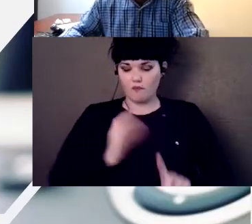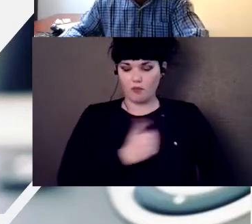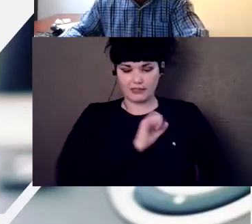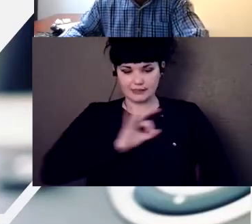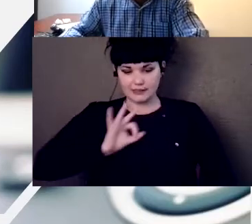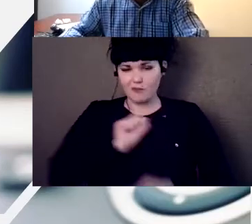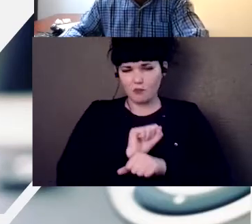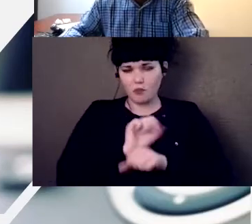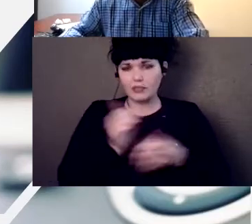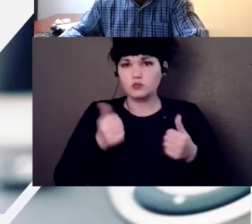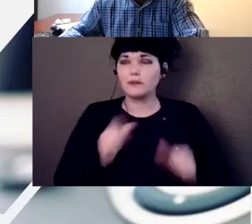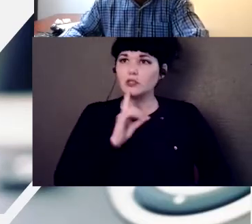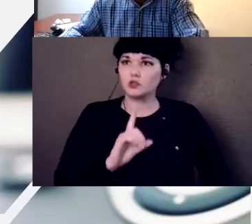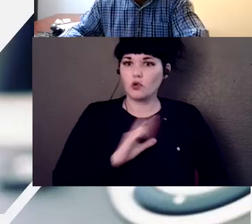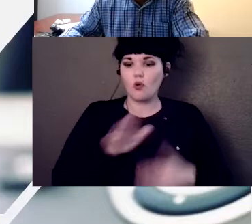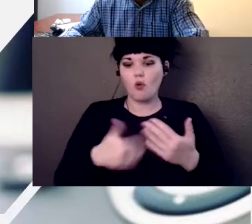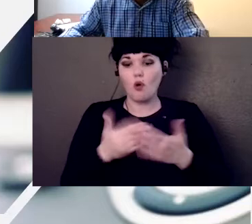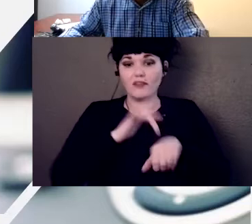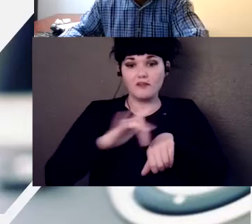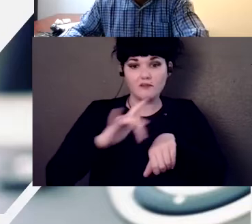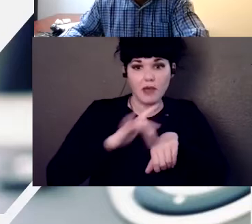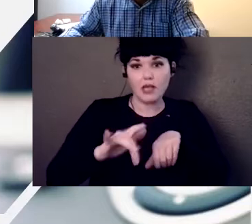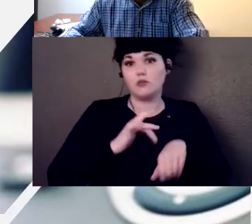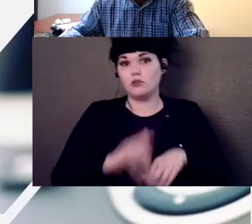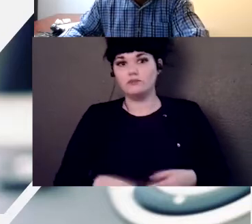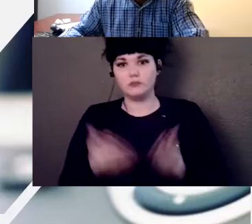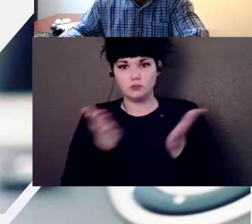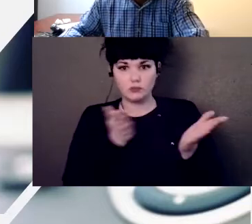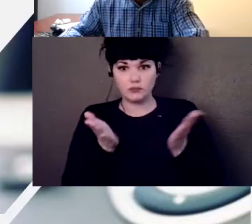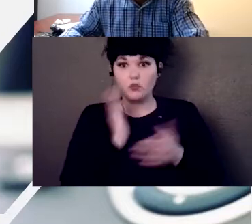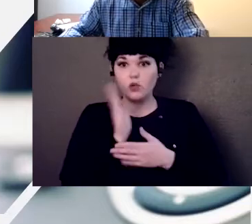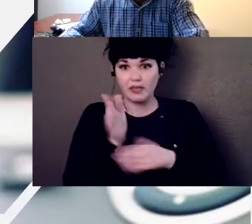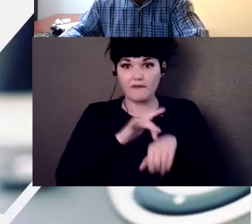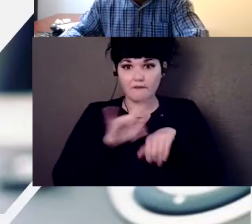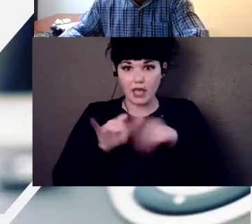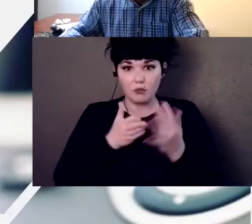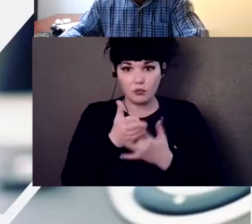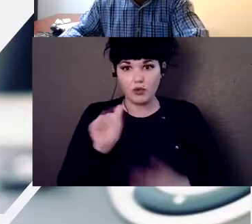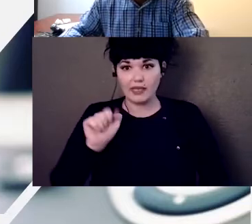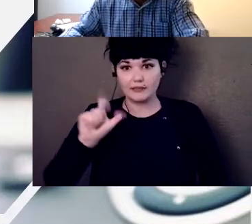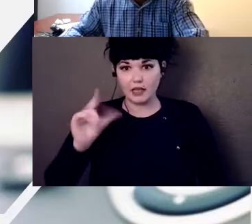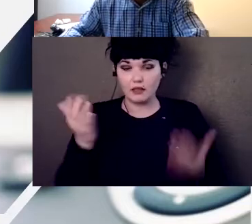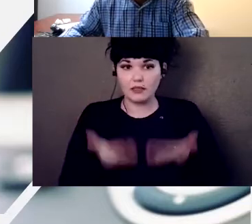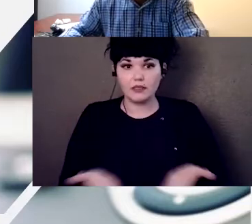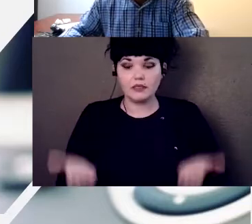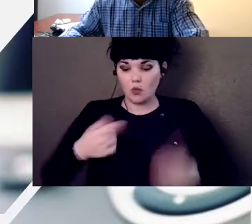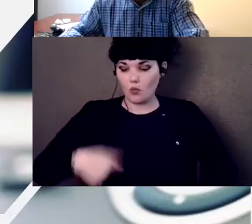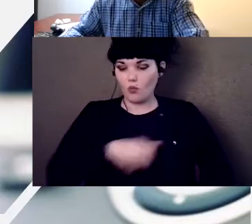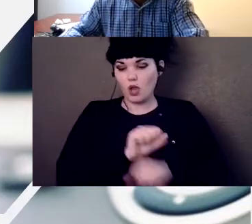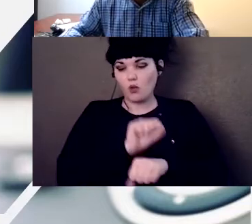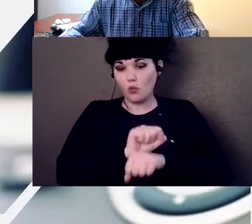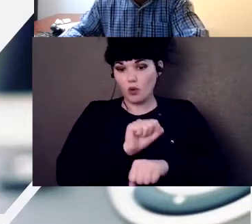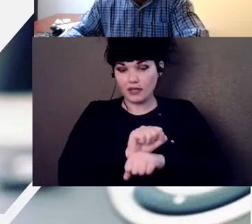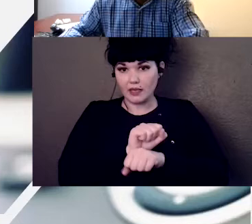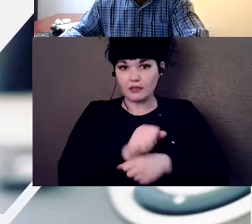to ensure that all our available recourses are available in ASL. Here at DRNY, we are currently working to get our fact